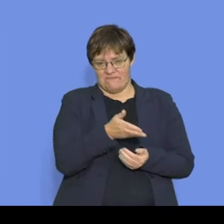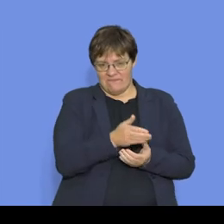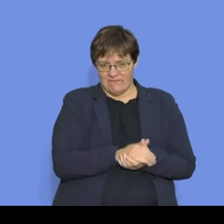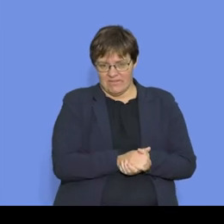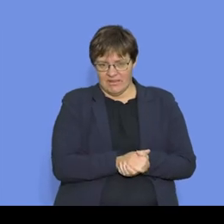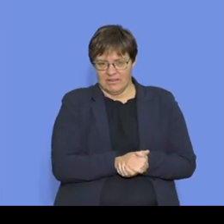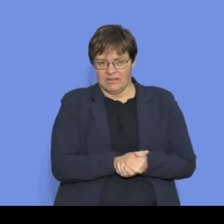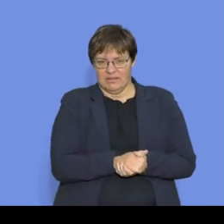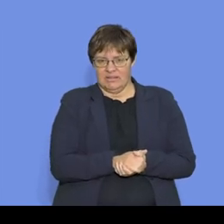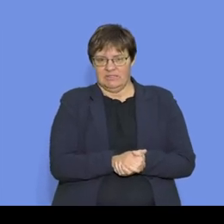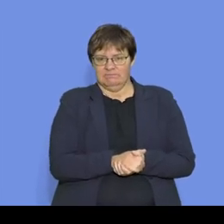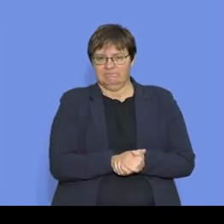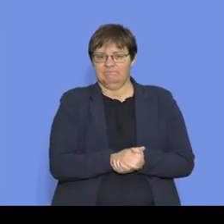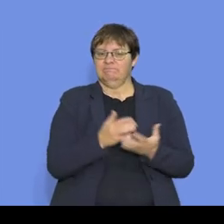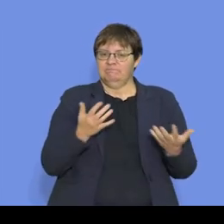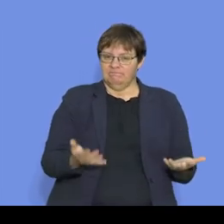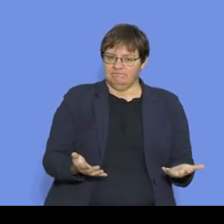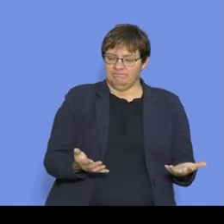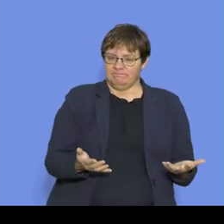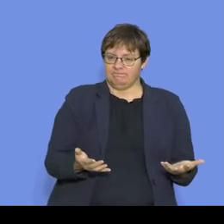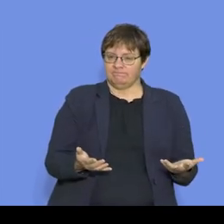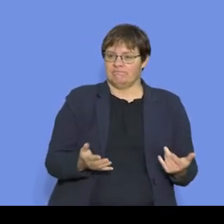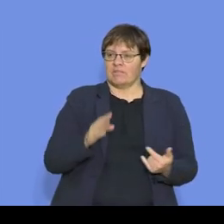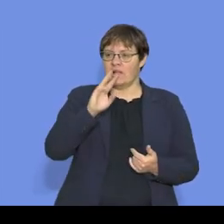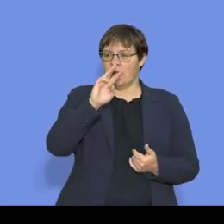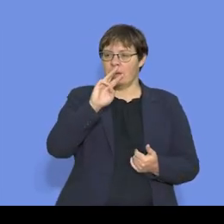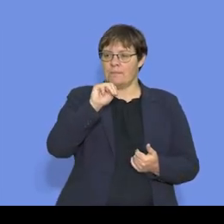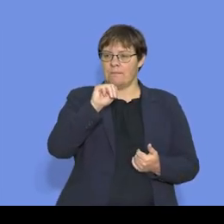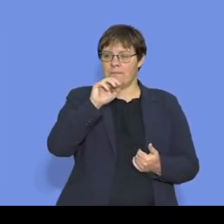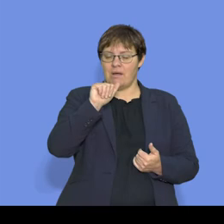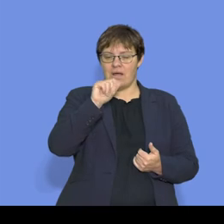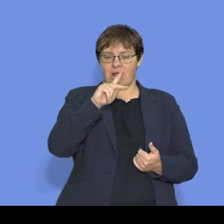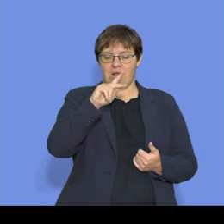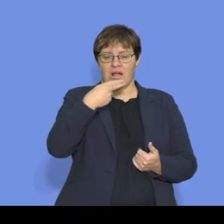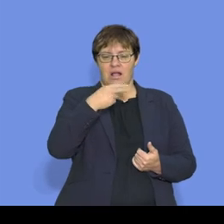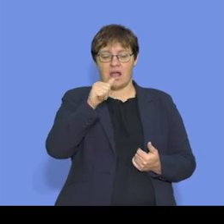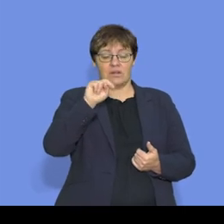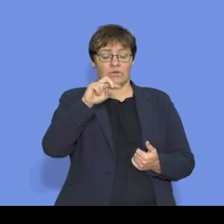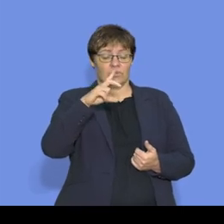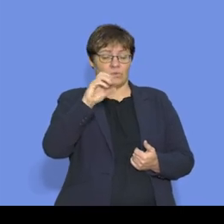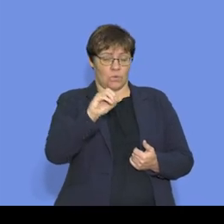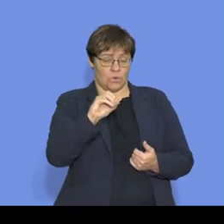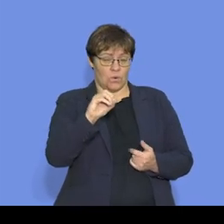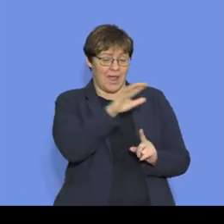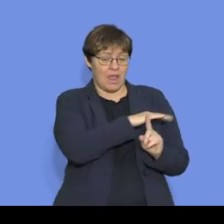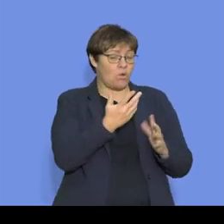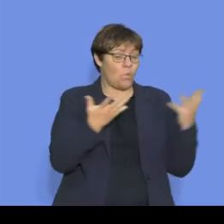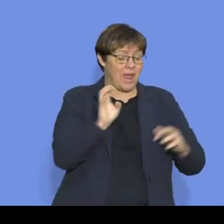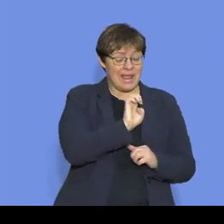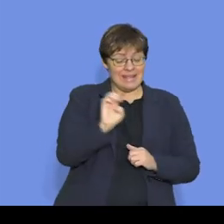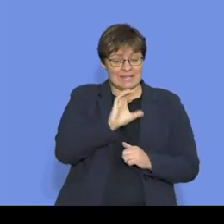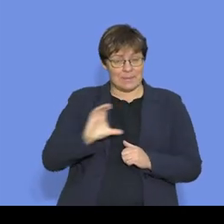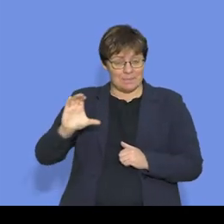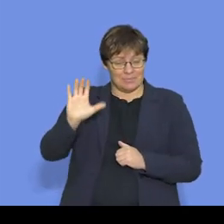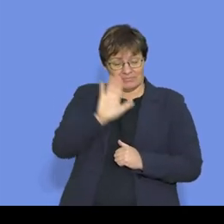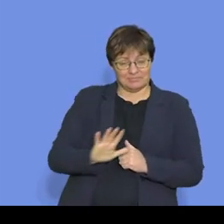fossil. And in the Makanda area in the Eastern Cape, there are fossils, and